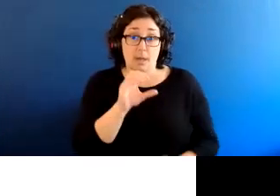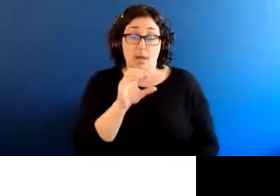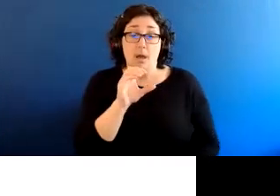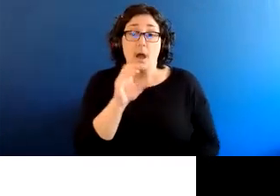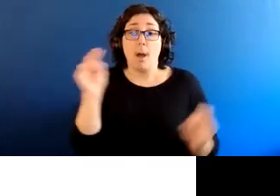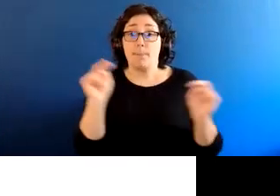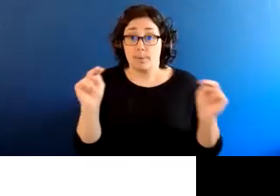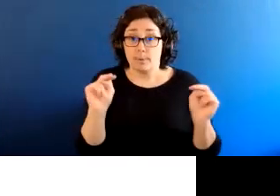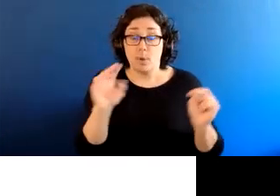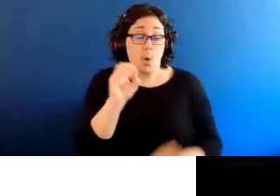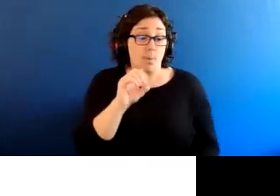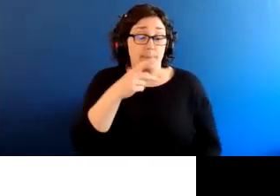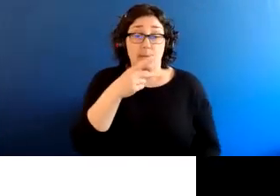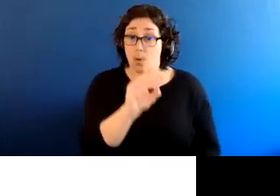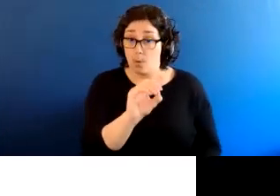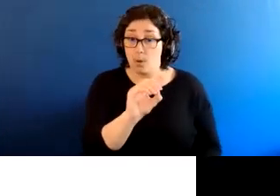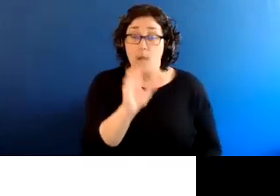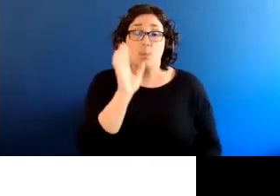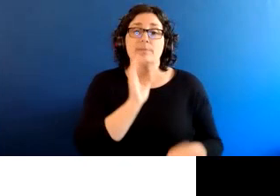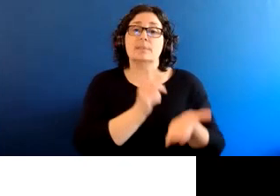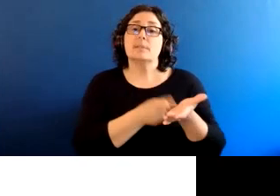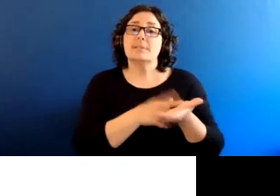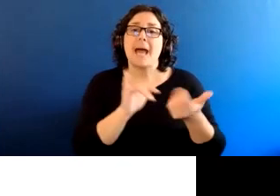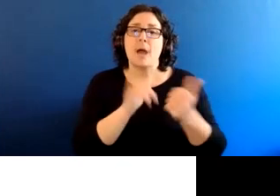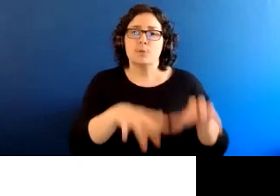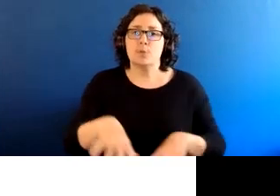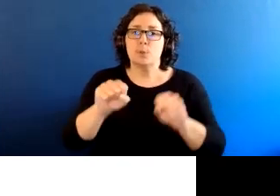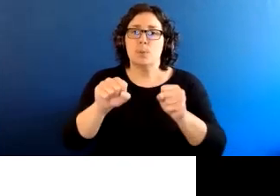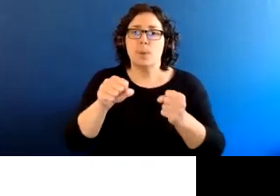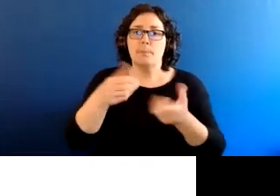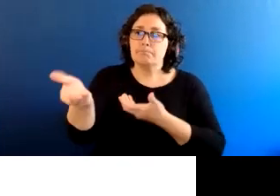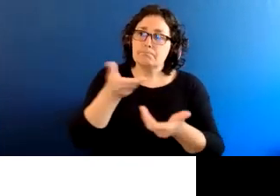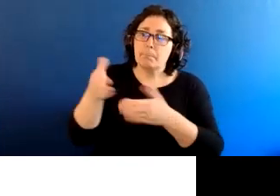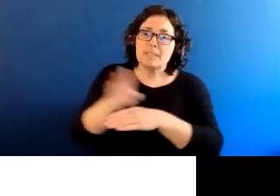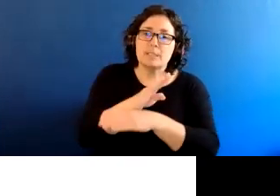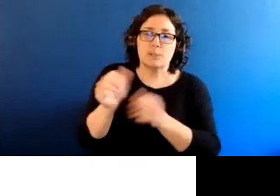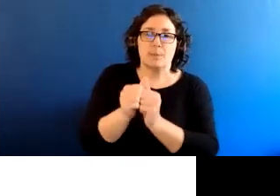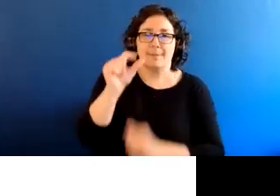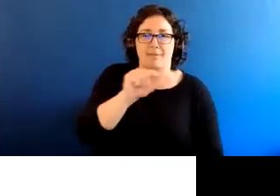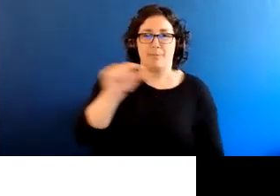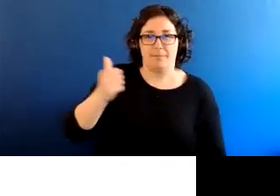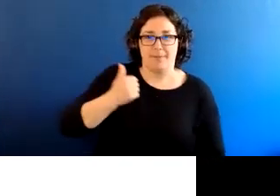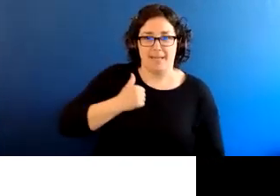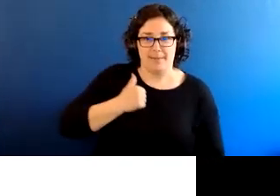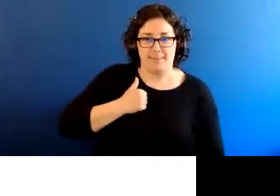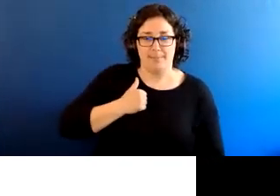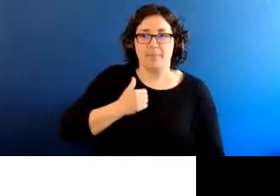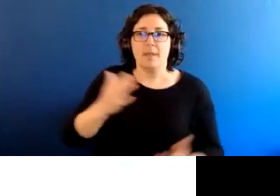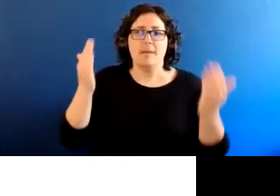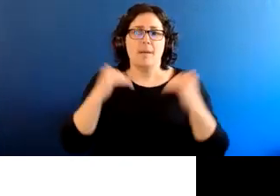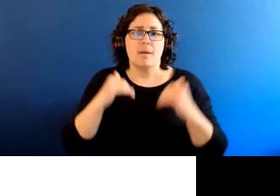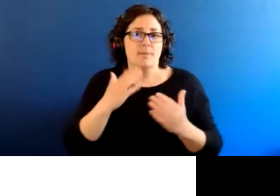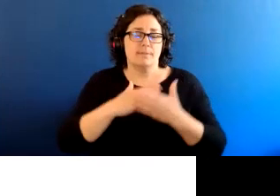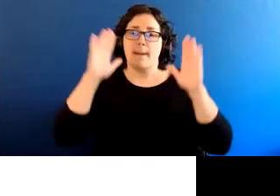or OPO, will talk about how to do business with the Government of Canada. We have some